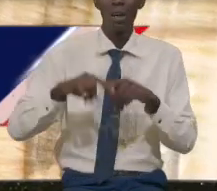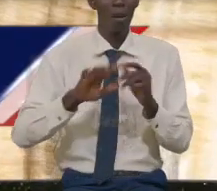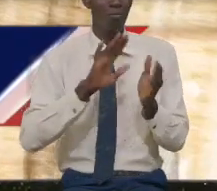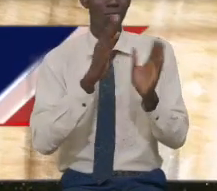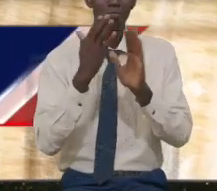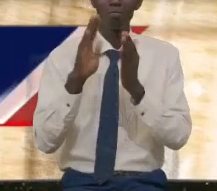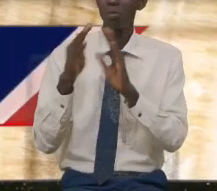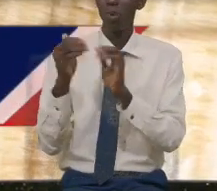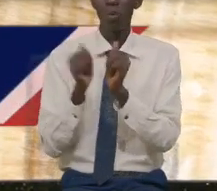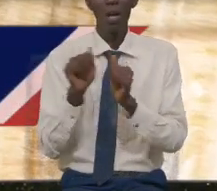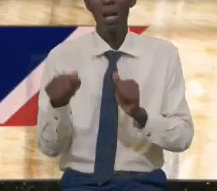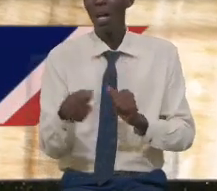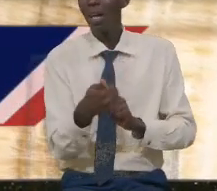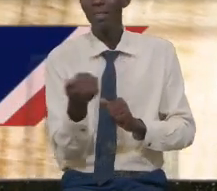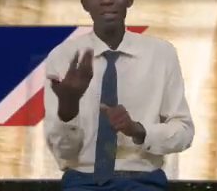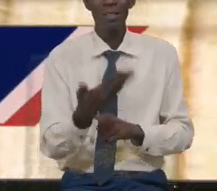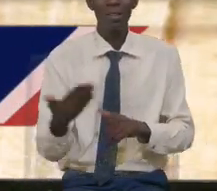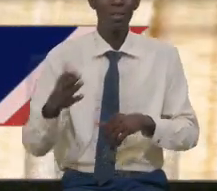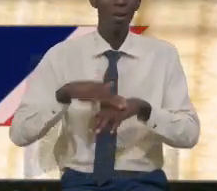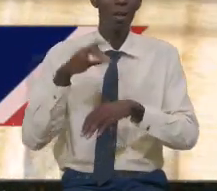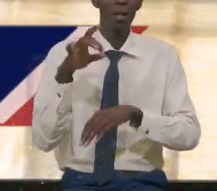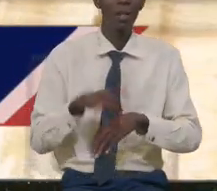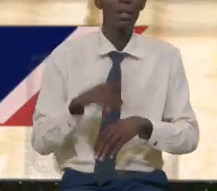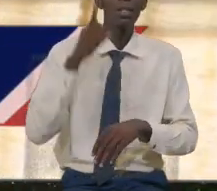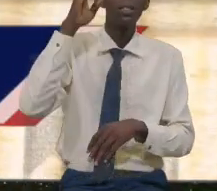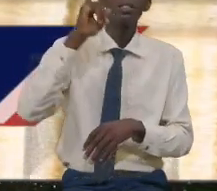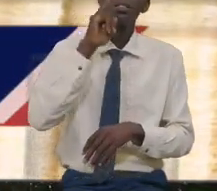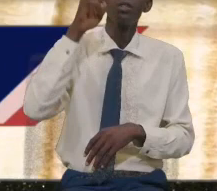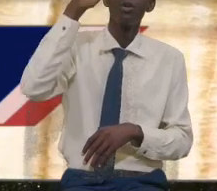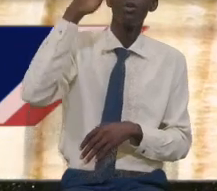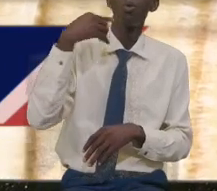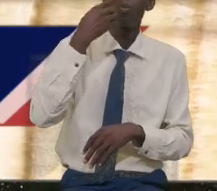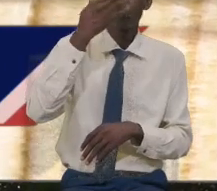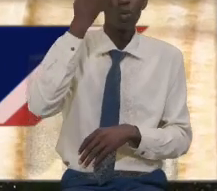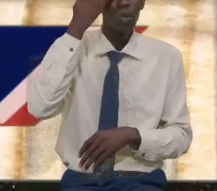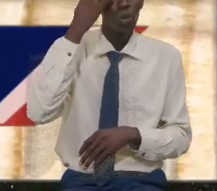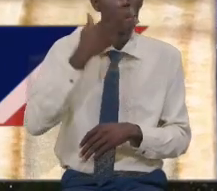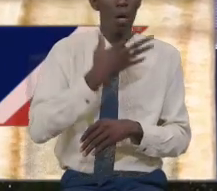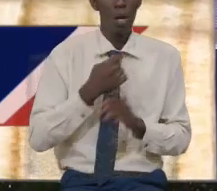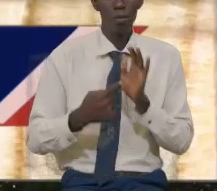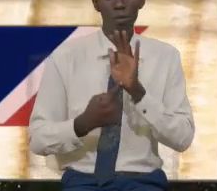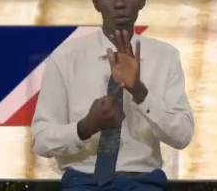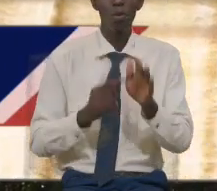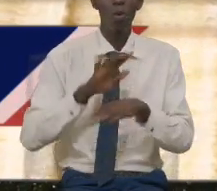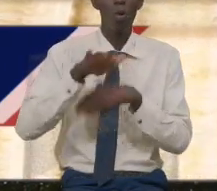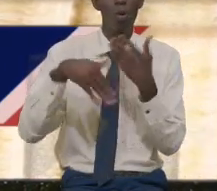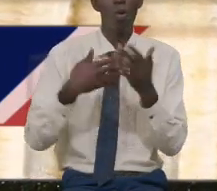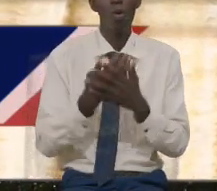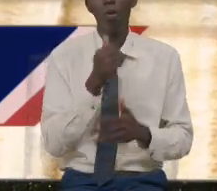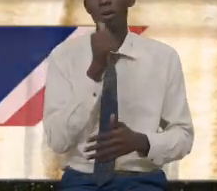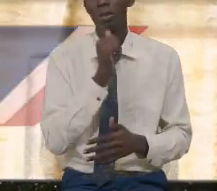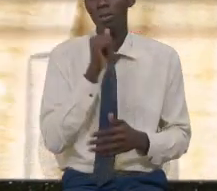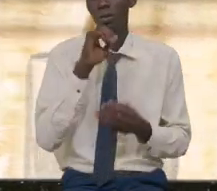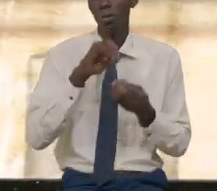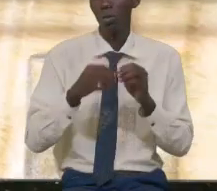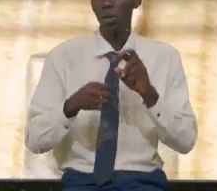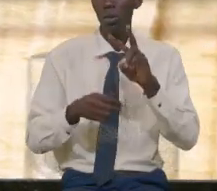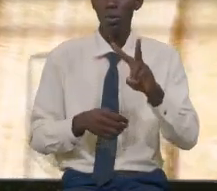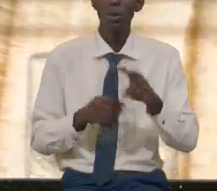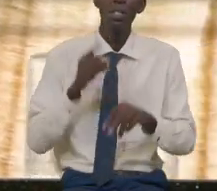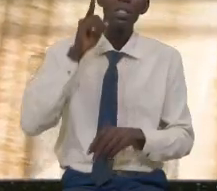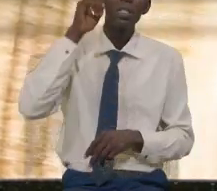any entity on earth is the God who knows and reveals all secrets. Number two is